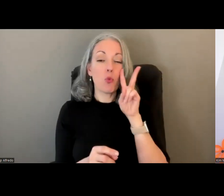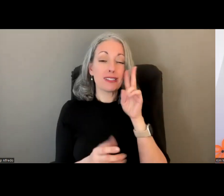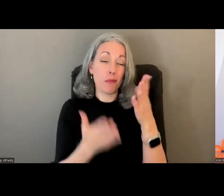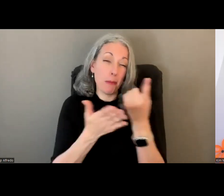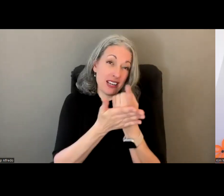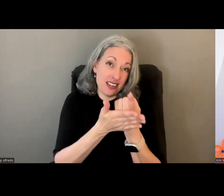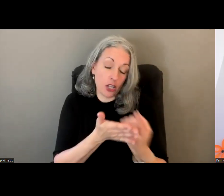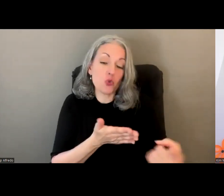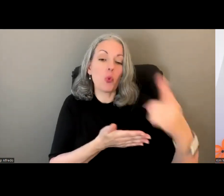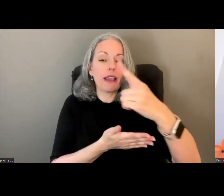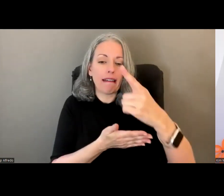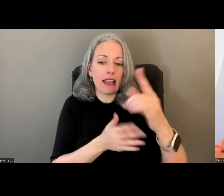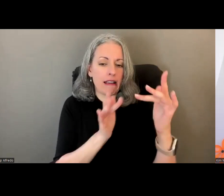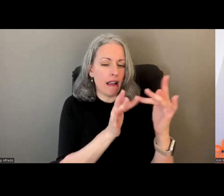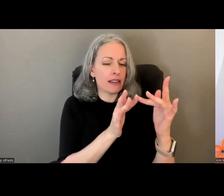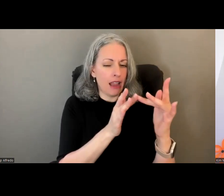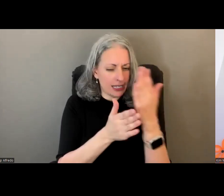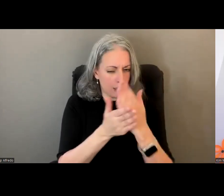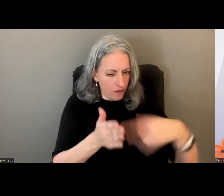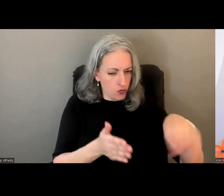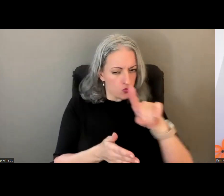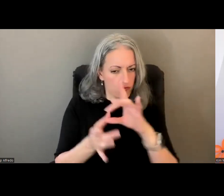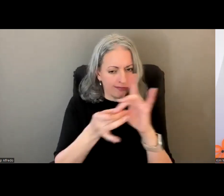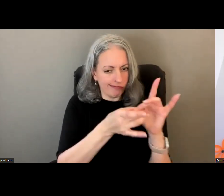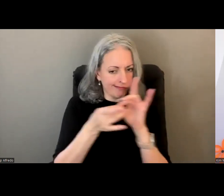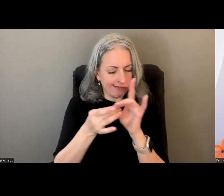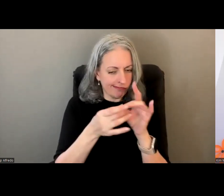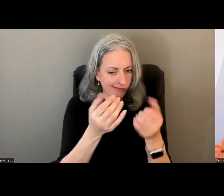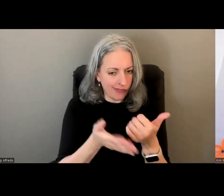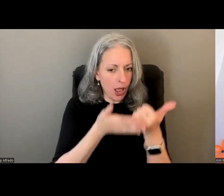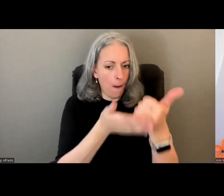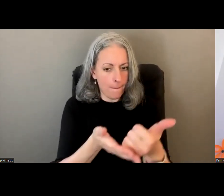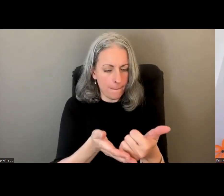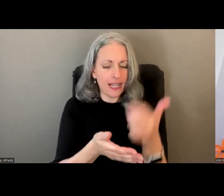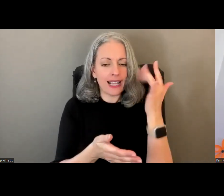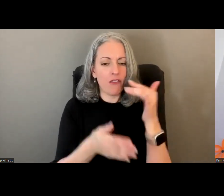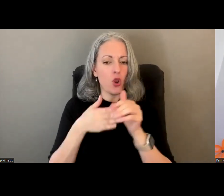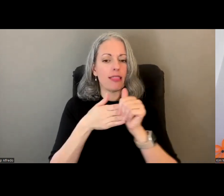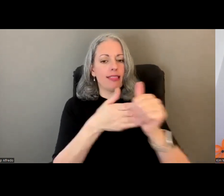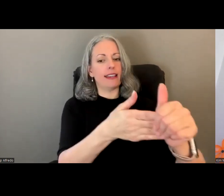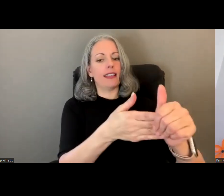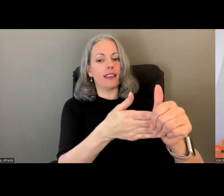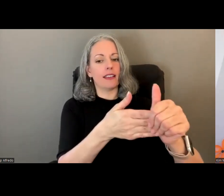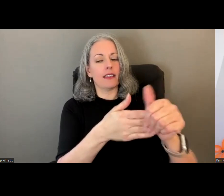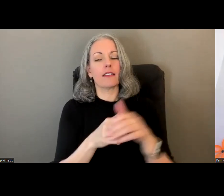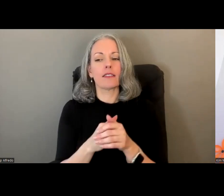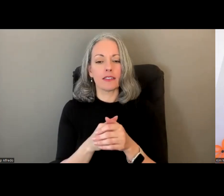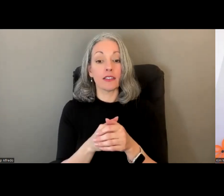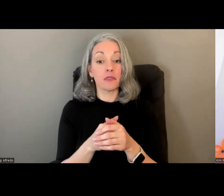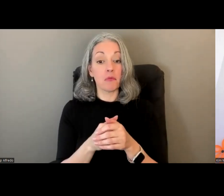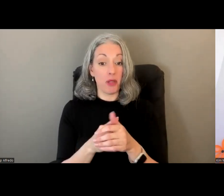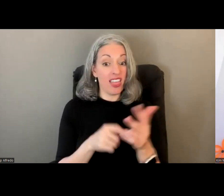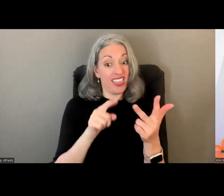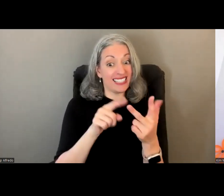week. And we'll reach out to some of you to help us coordinate and amplify all the ways that California is leading. But that gets to the second